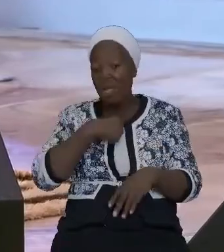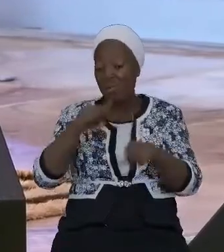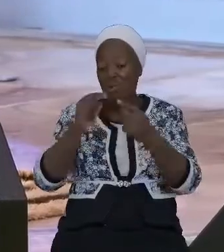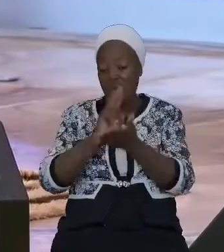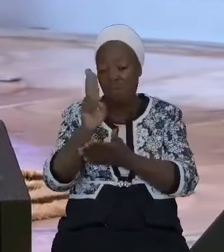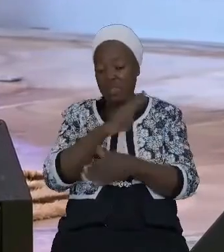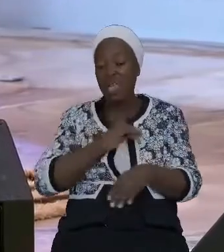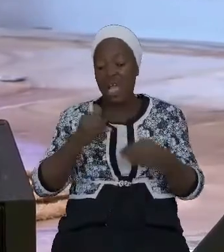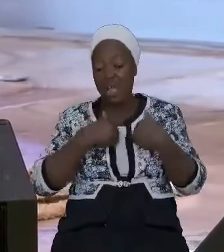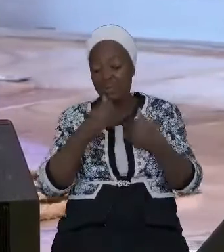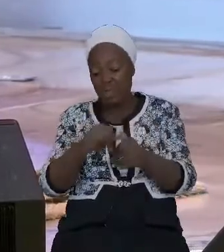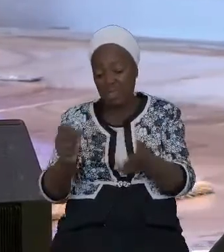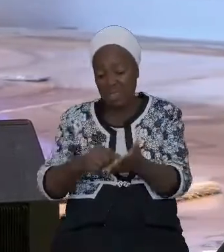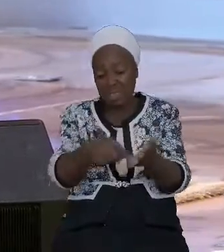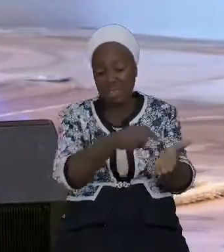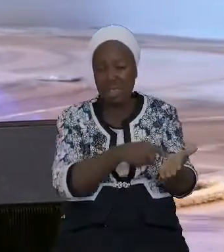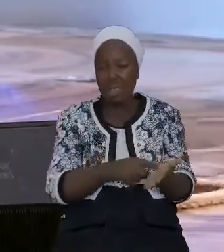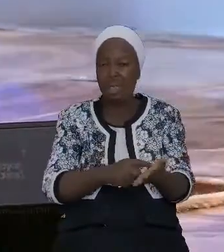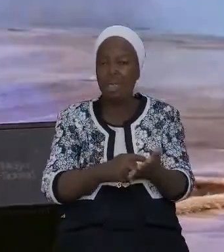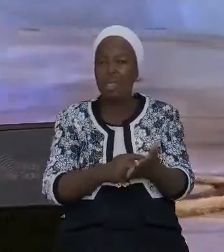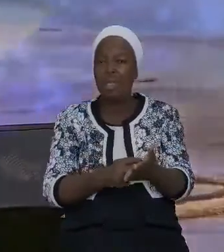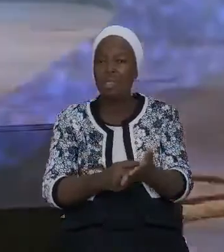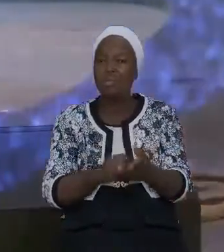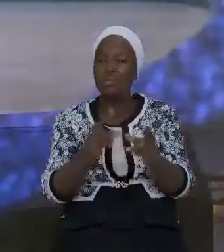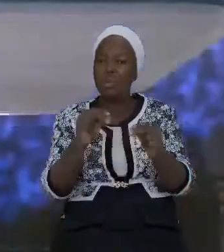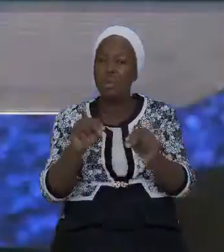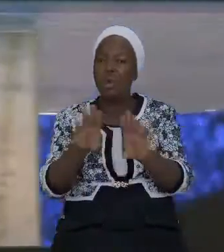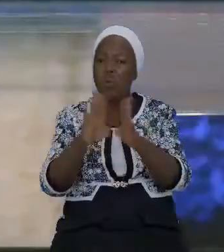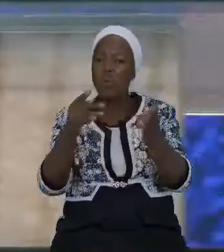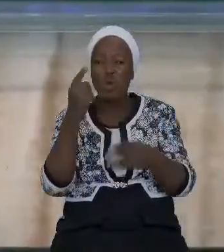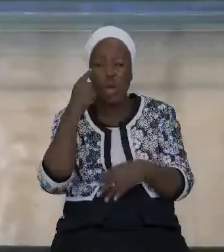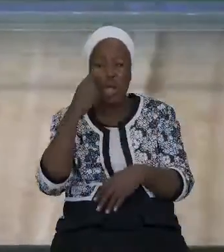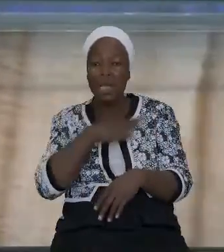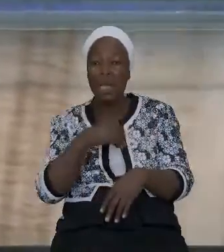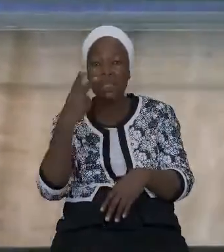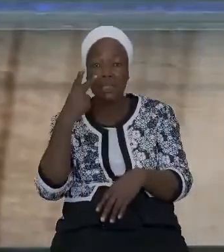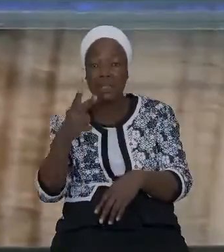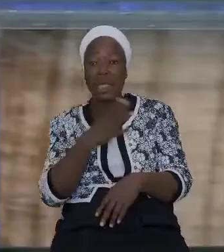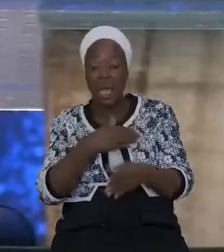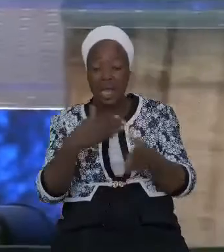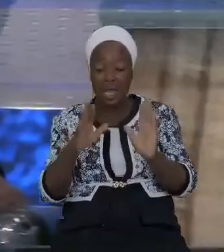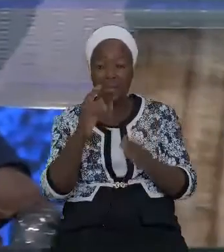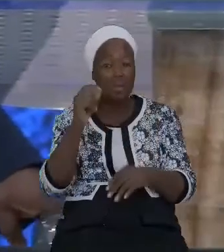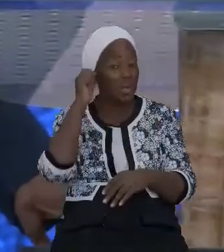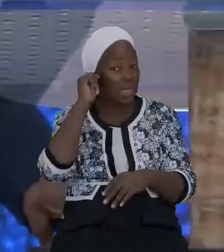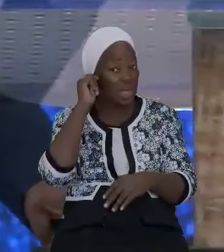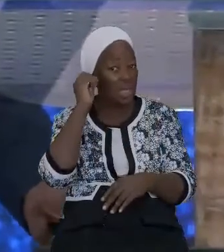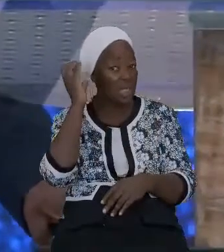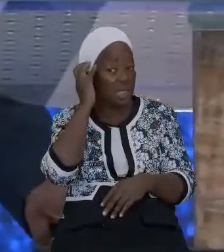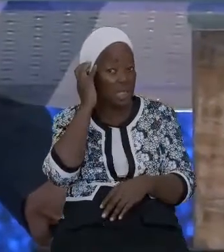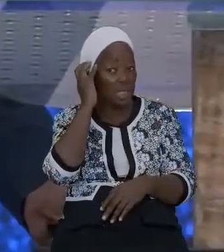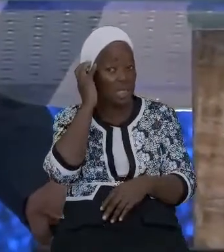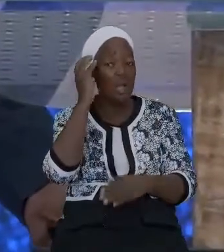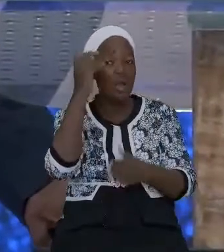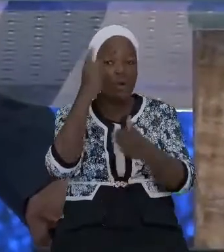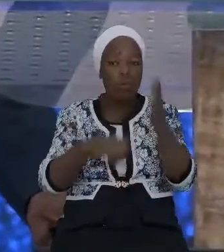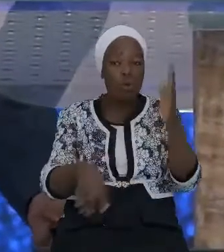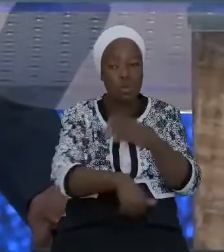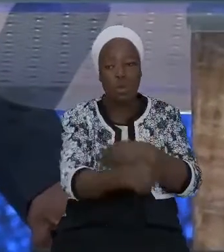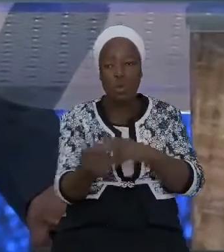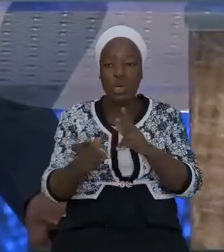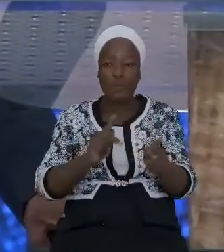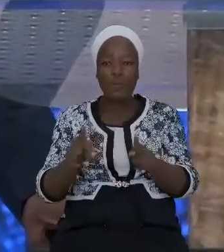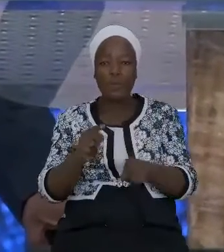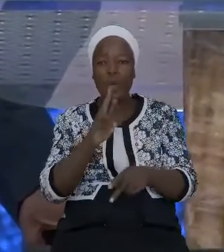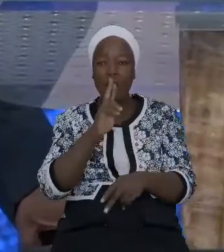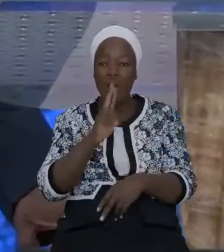I'm a graduate, I don't have any work. Open your eyes and see, and let your ears hear what other people